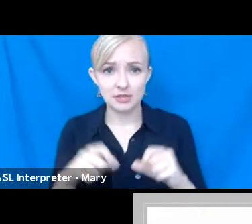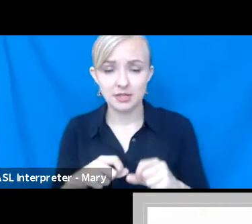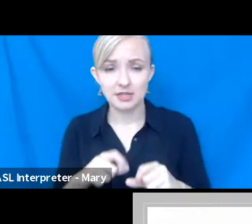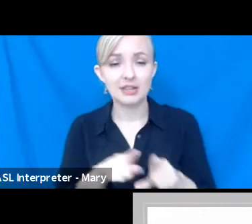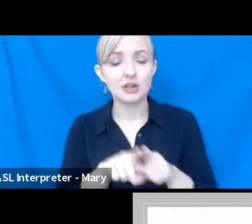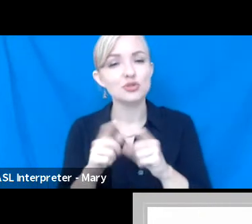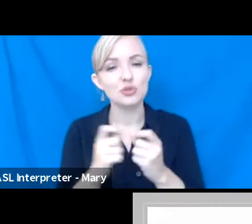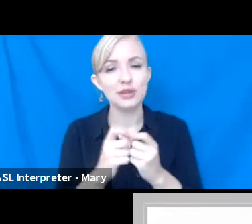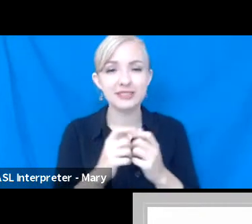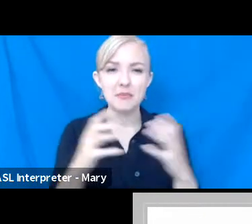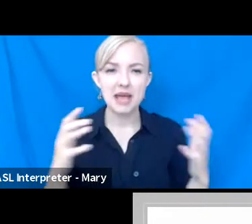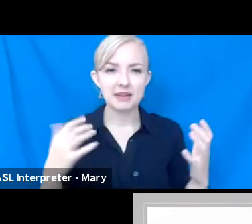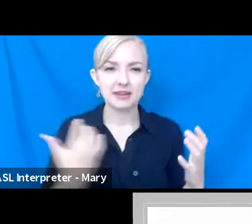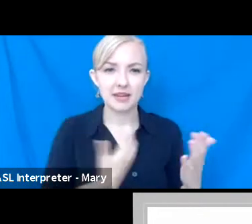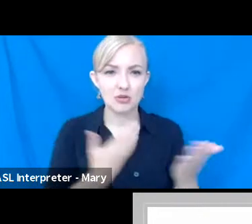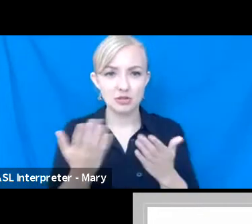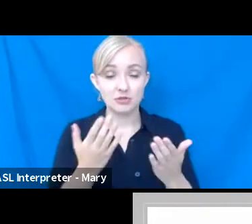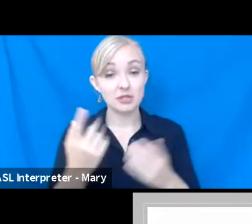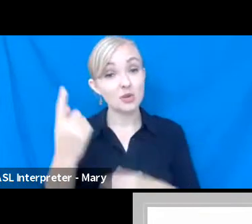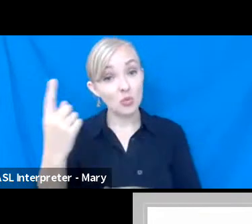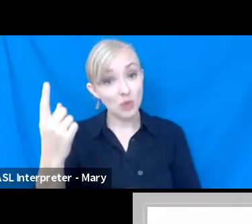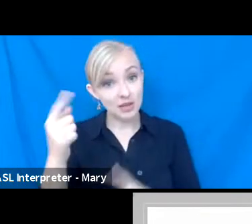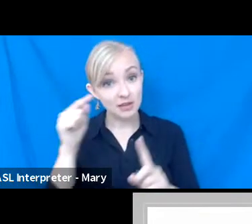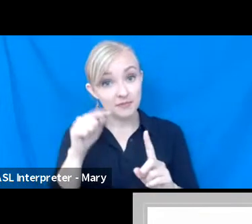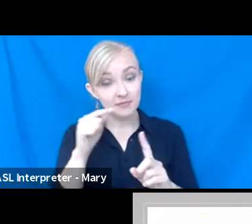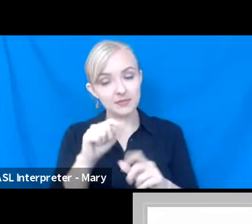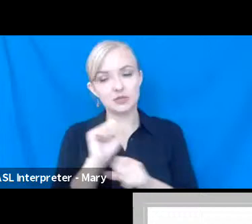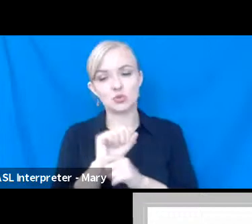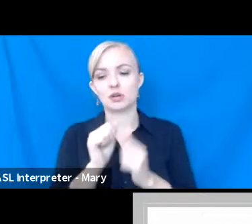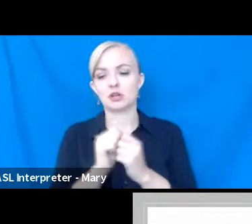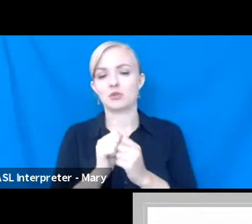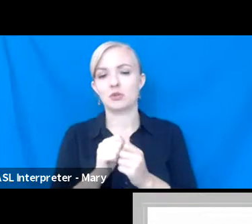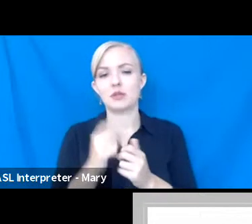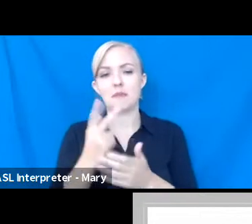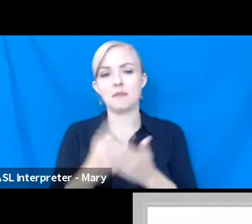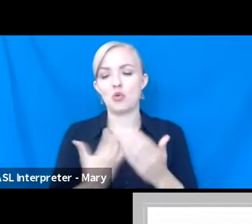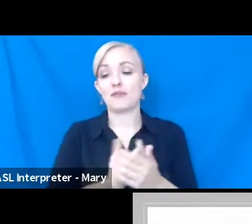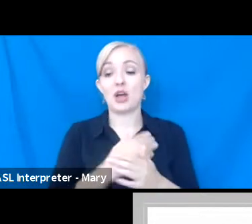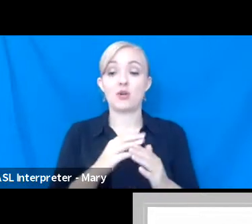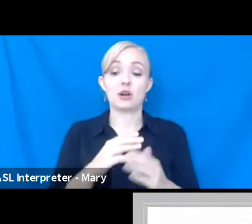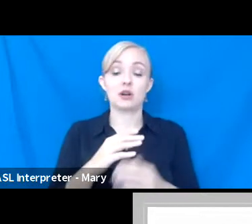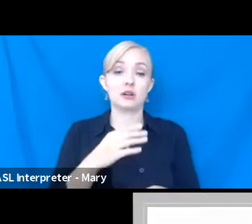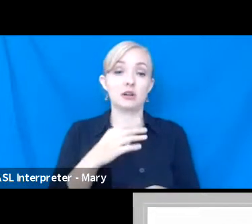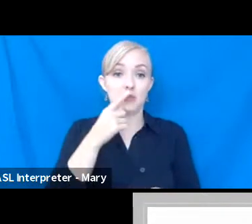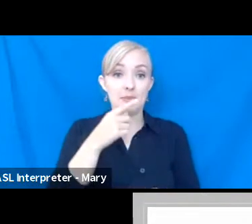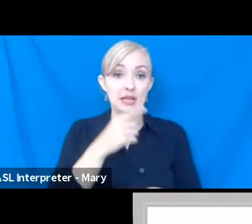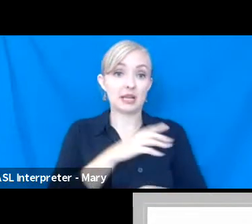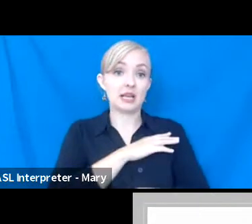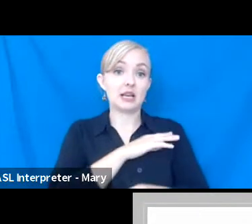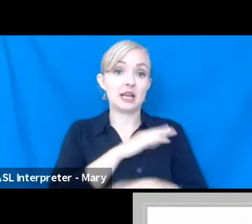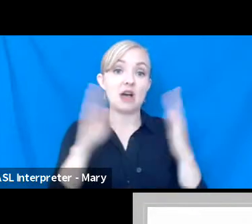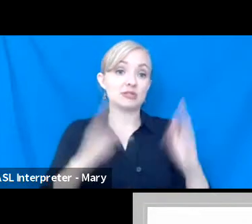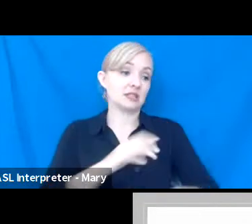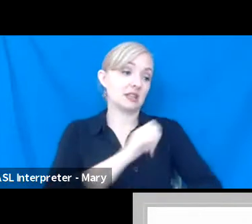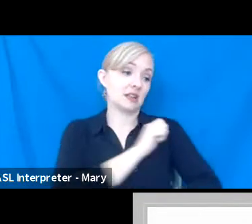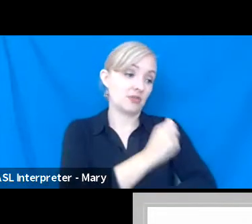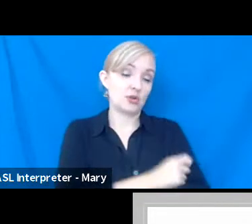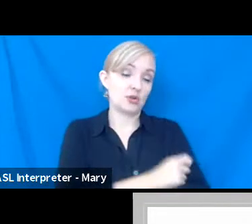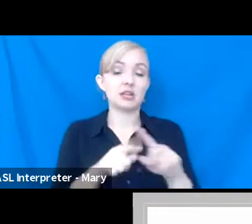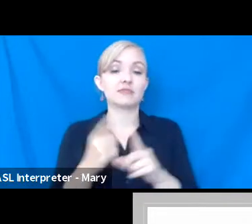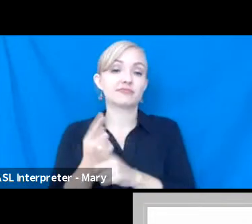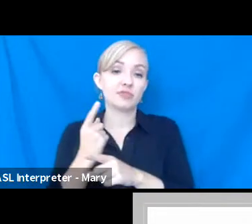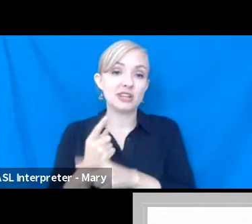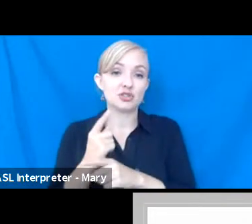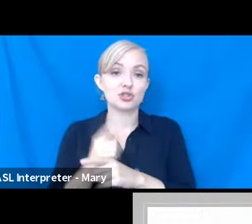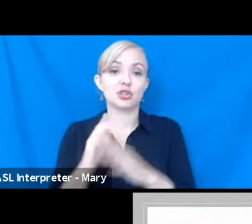expanded services. One of them is working with both our public housing authorities, conventional public housing resources